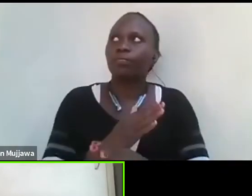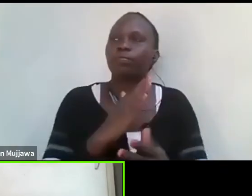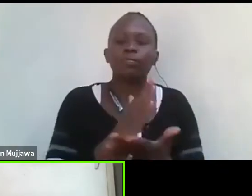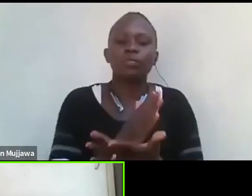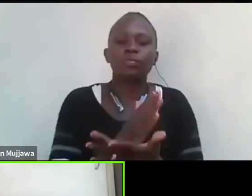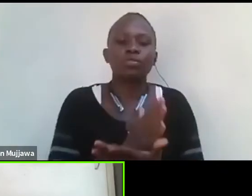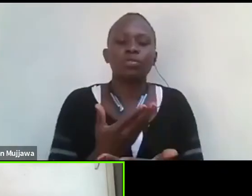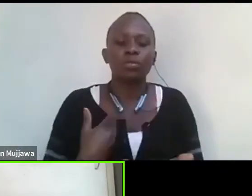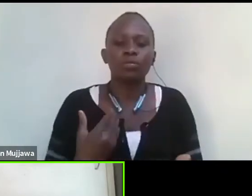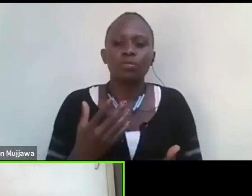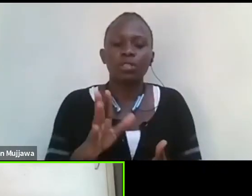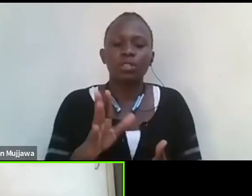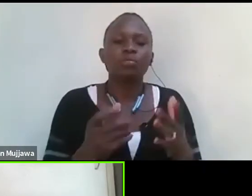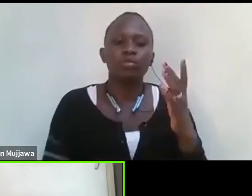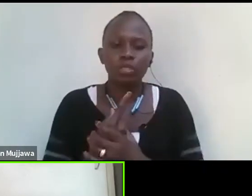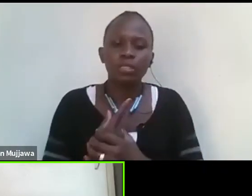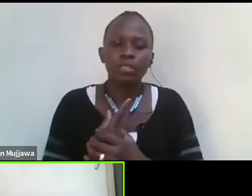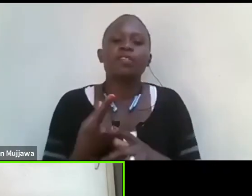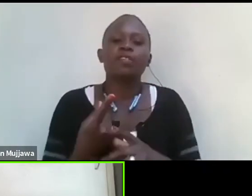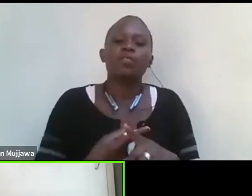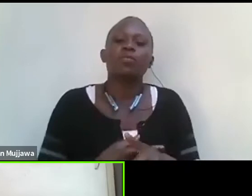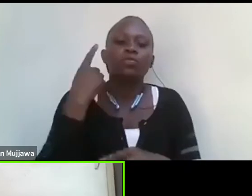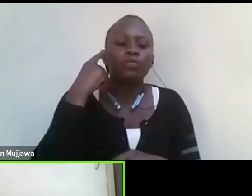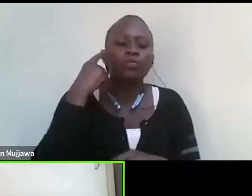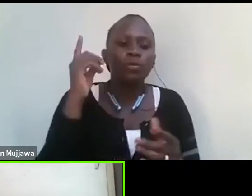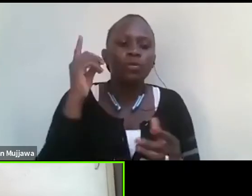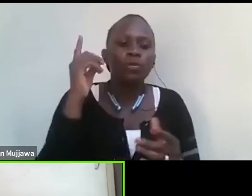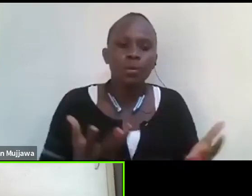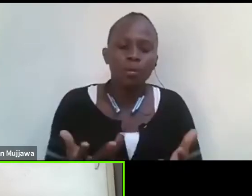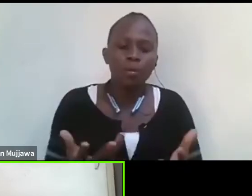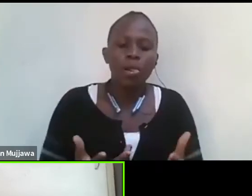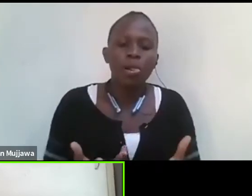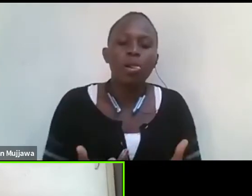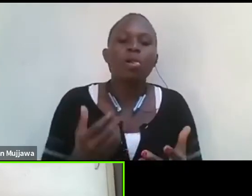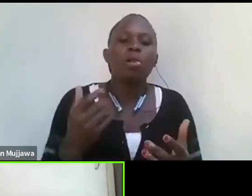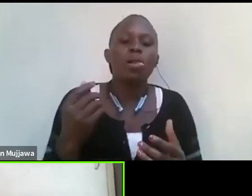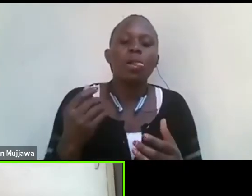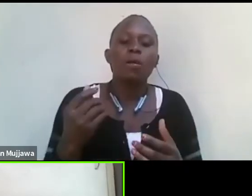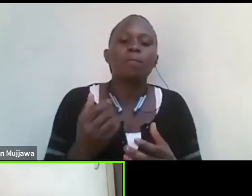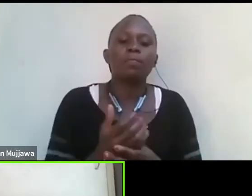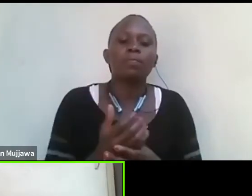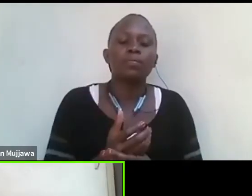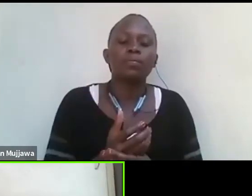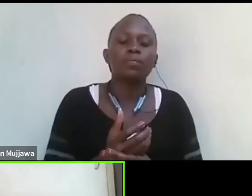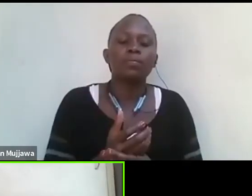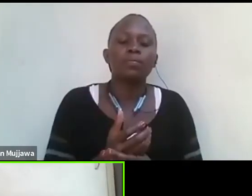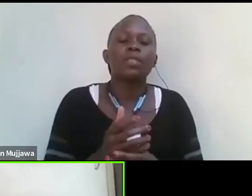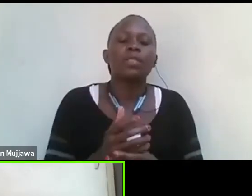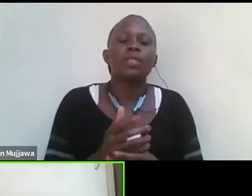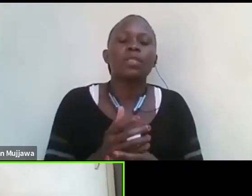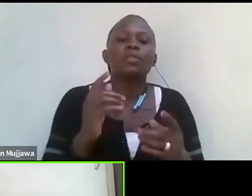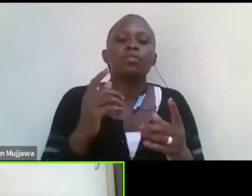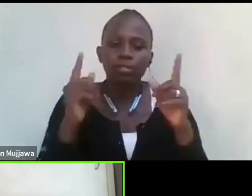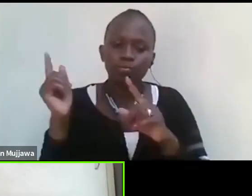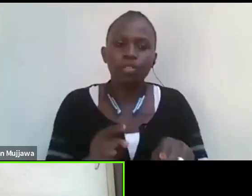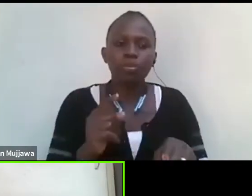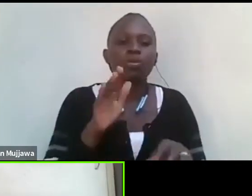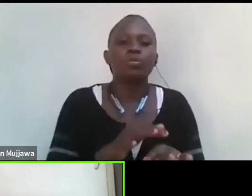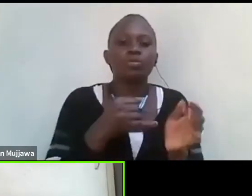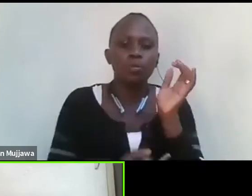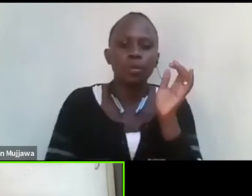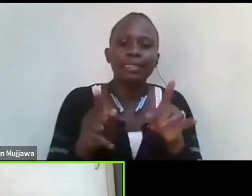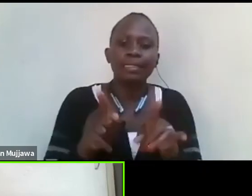the candidates from universities to come and learn on job, but at the same time, it limits our workforce, people who can come in, the